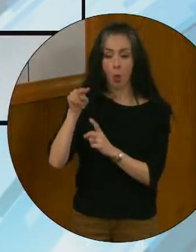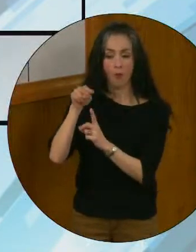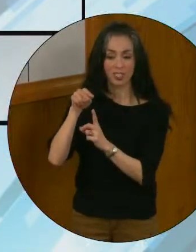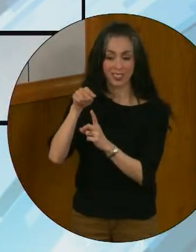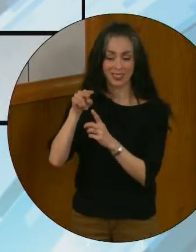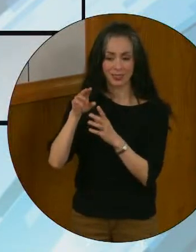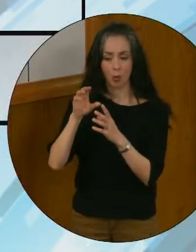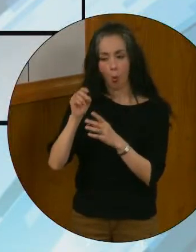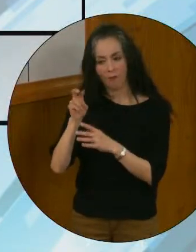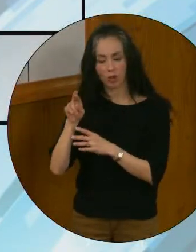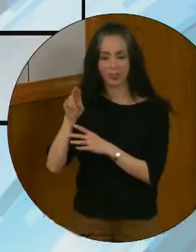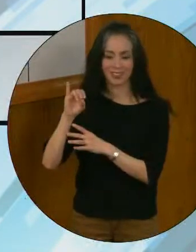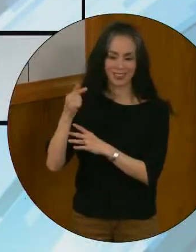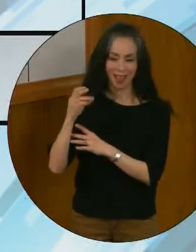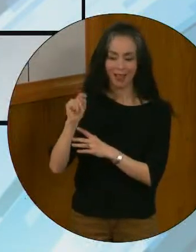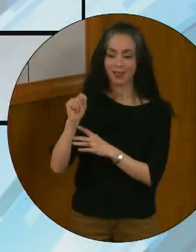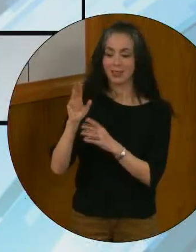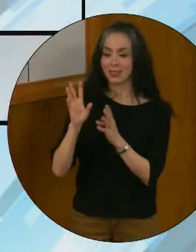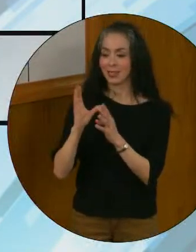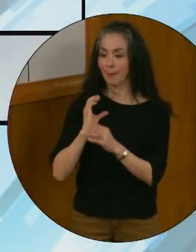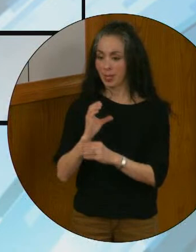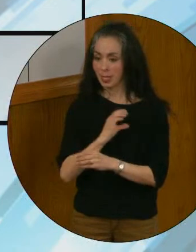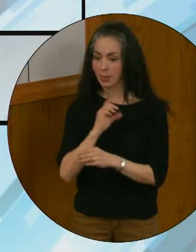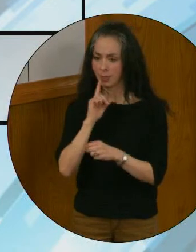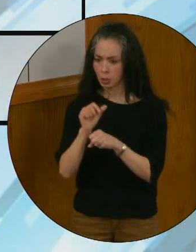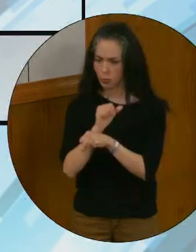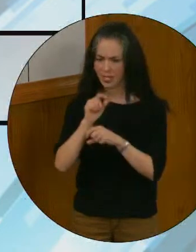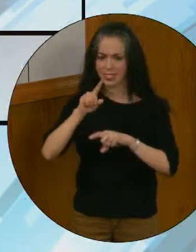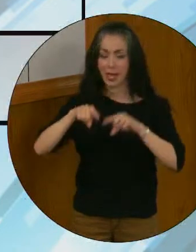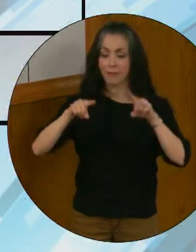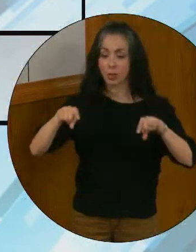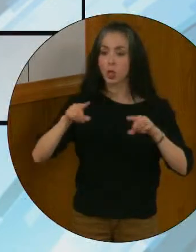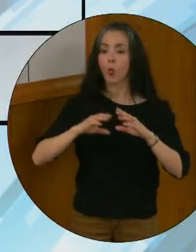ensuring that we had diverse construction companies